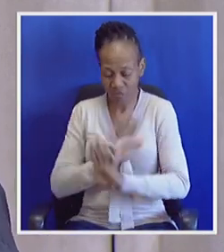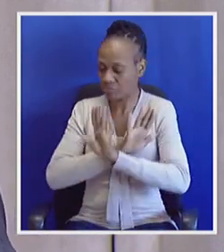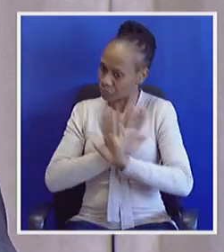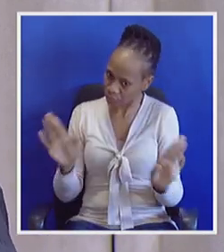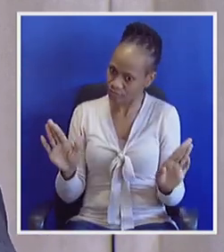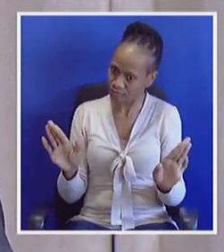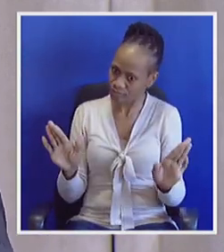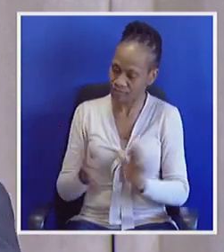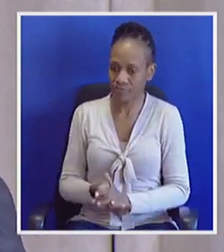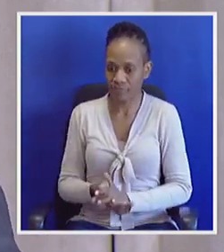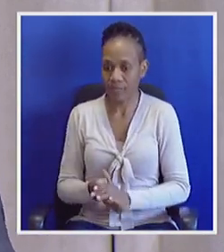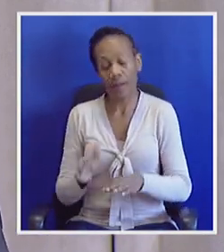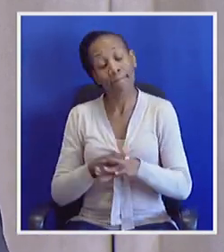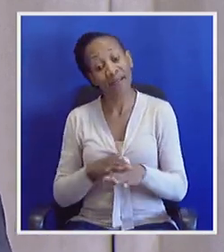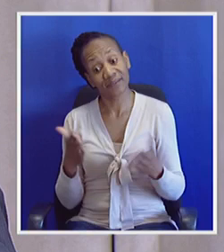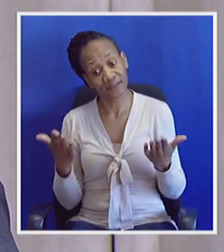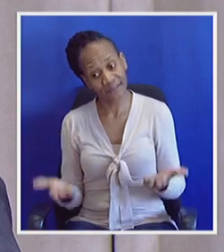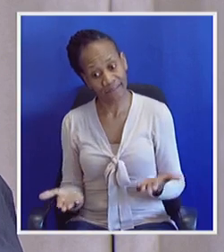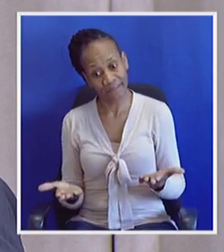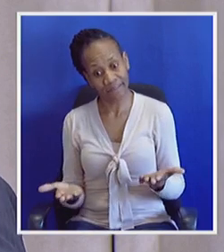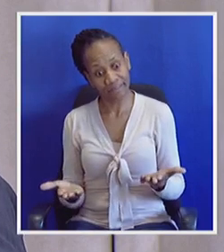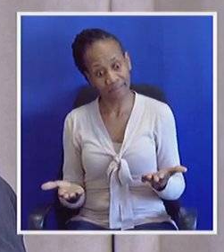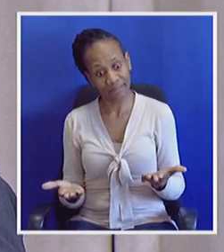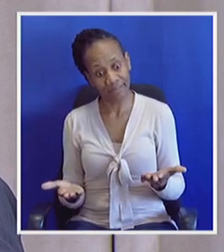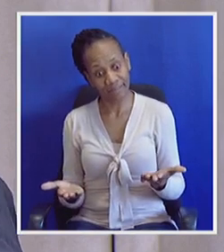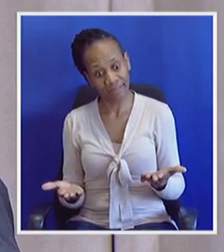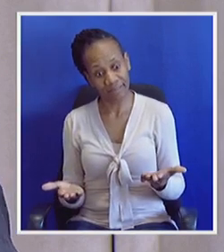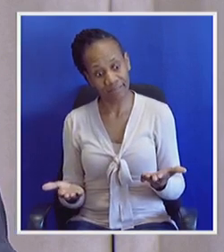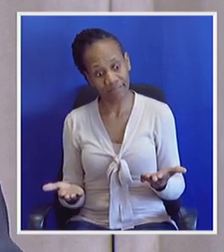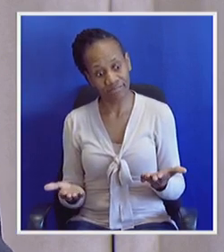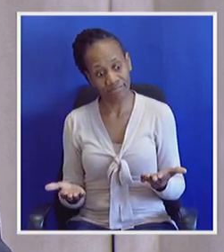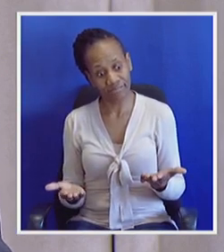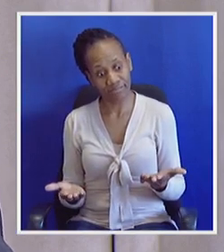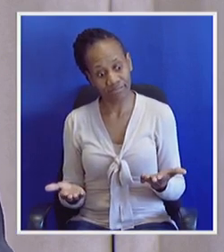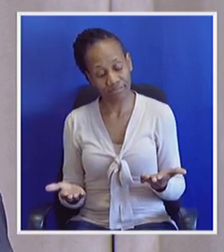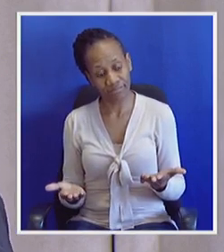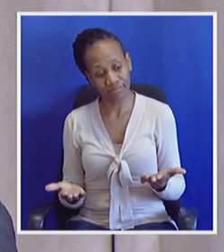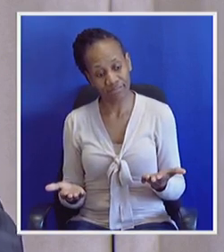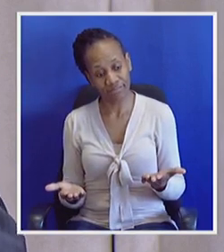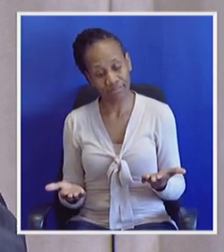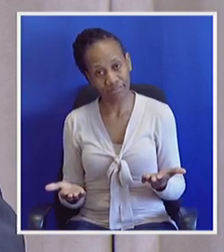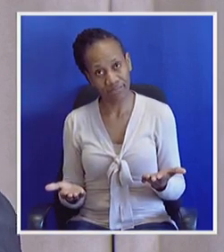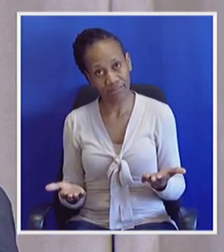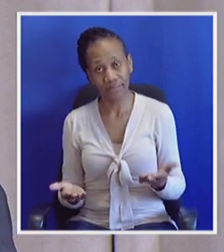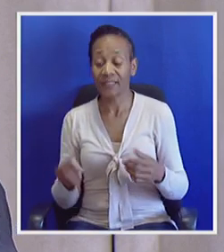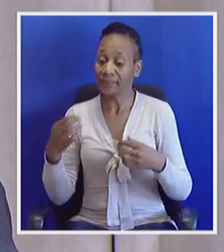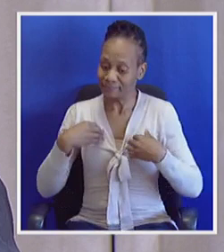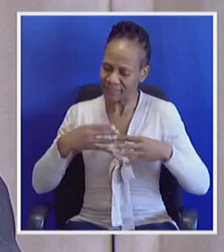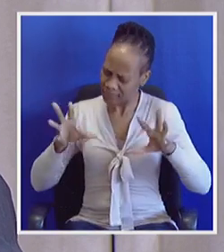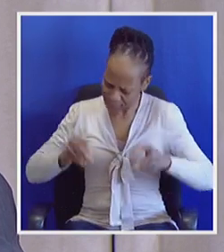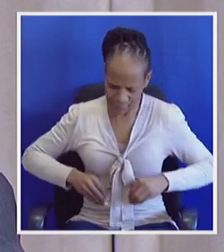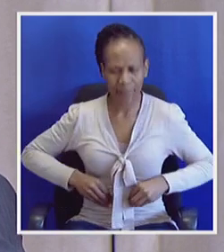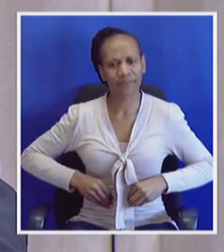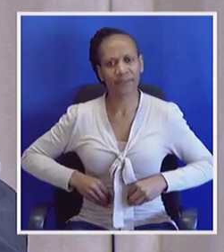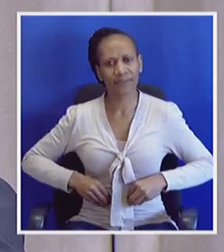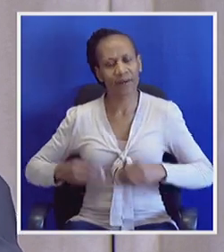So basically, the type of response I have received, having said that I take responsibility